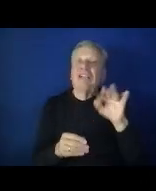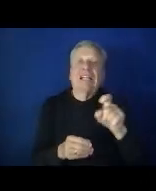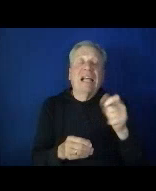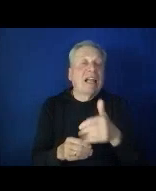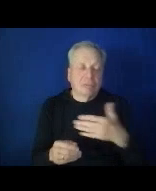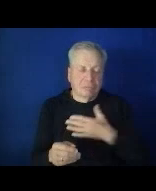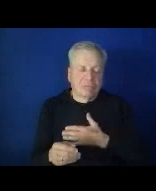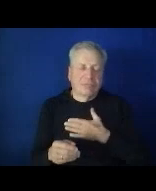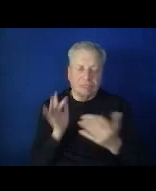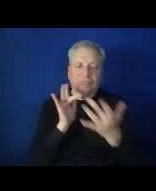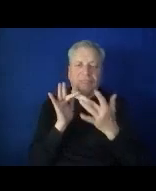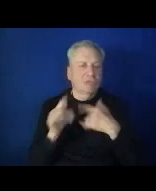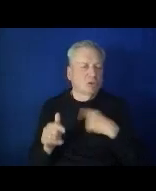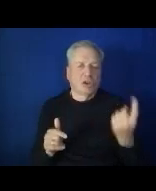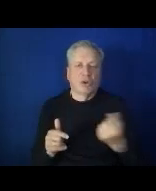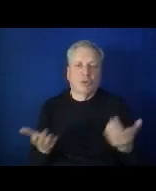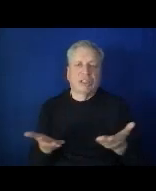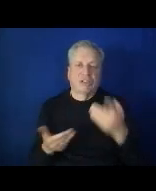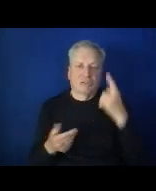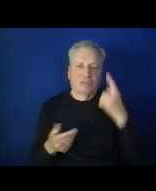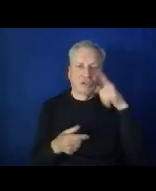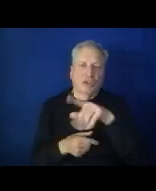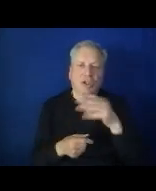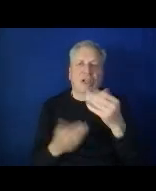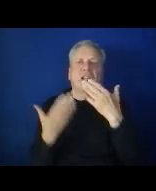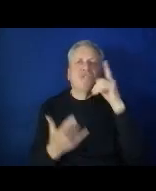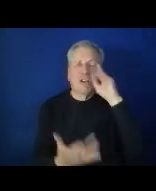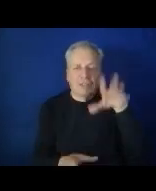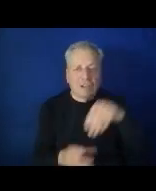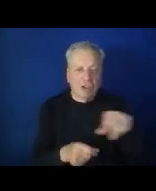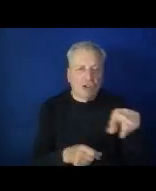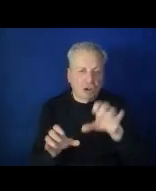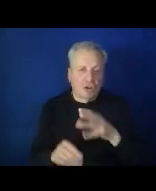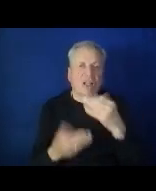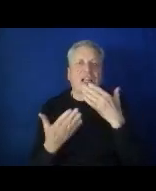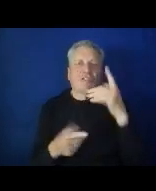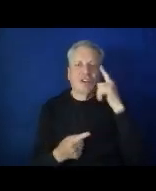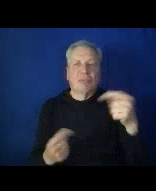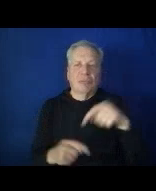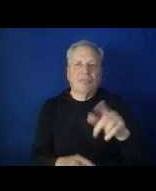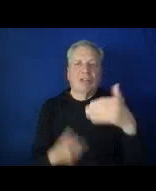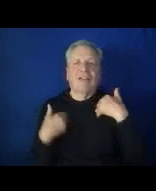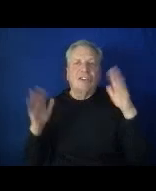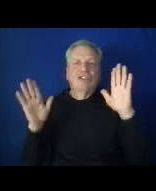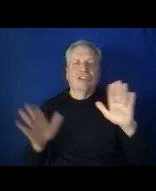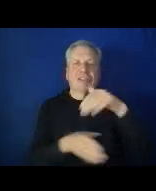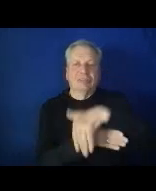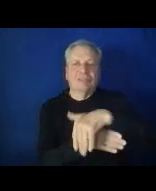please reach out. We're always here for you. But thanks for everything you do, and thanks for coming. Have a great night.